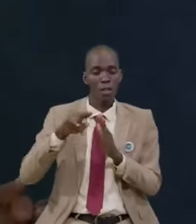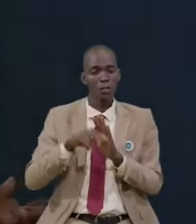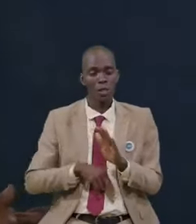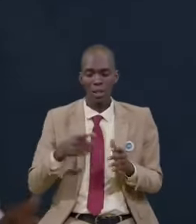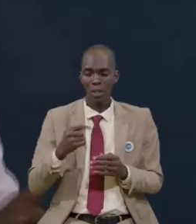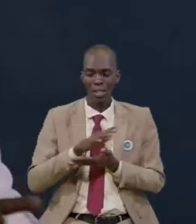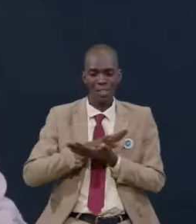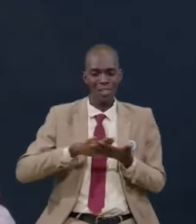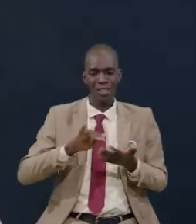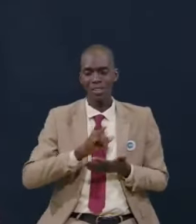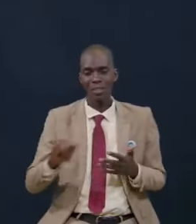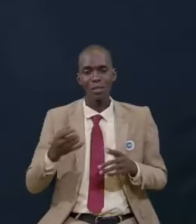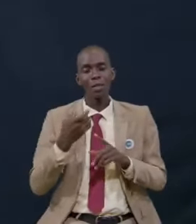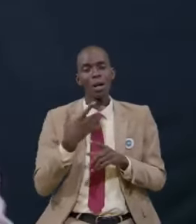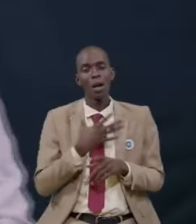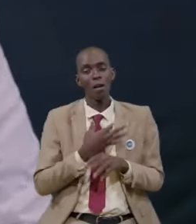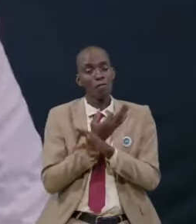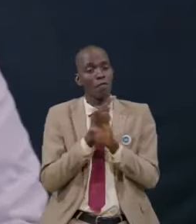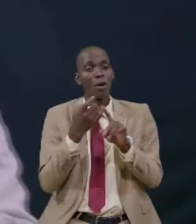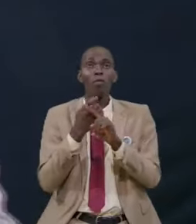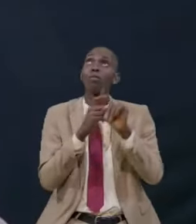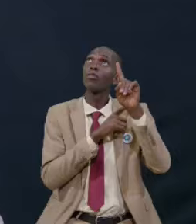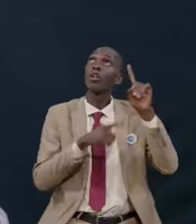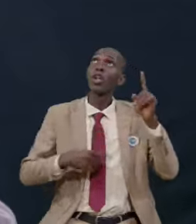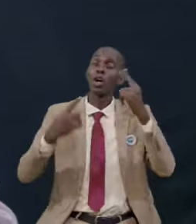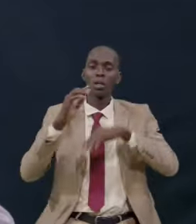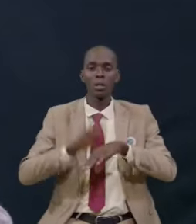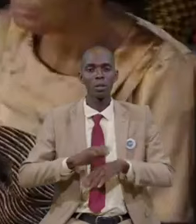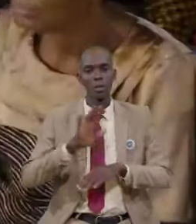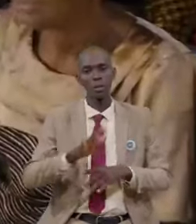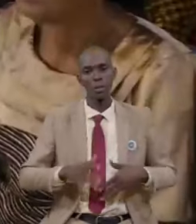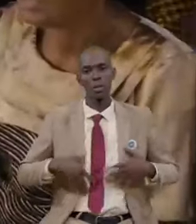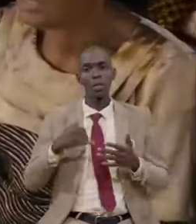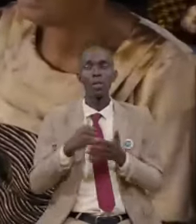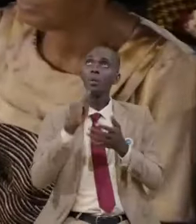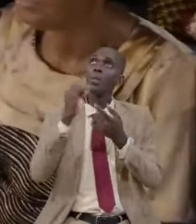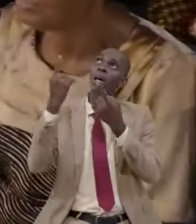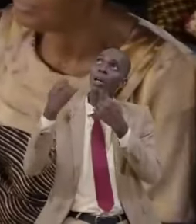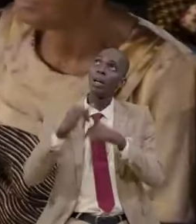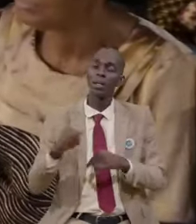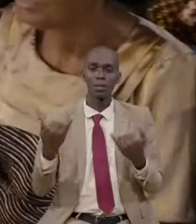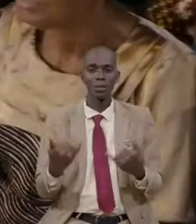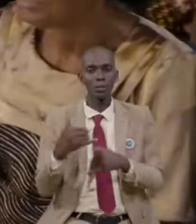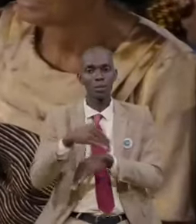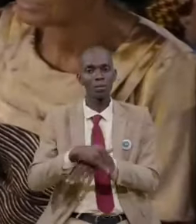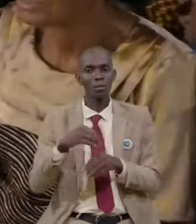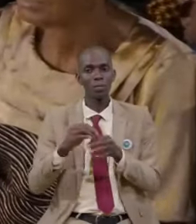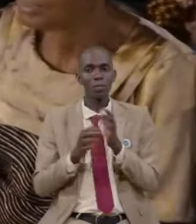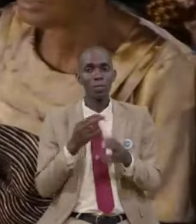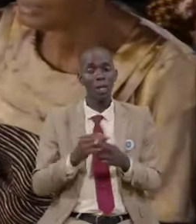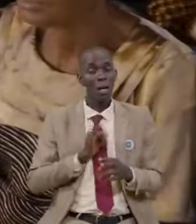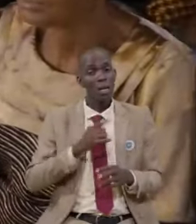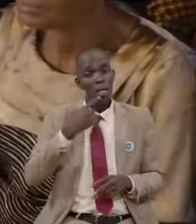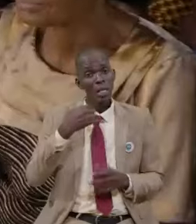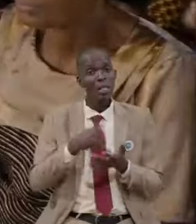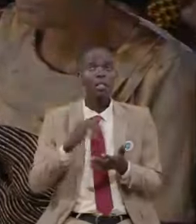Lord comes upon your life. It's coming tonight. I said it's coming tonight. Look at